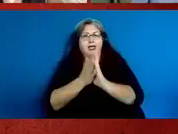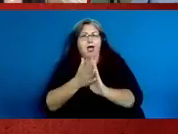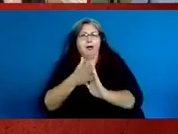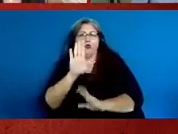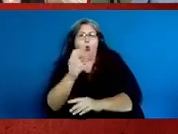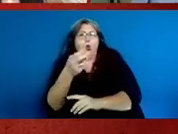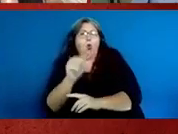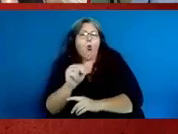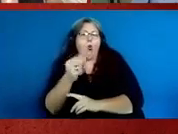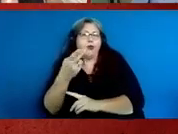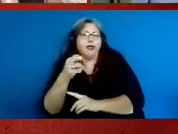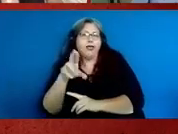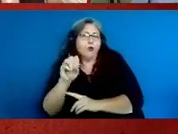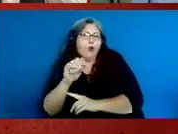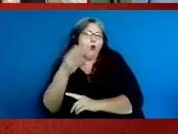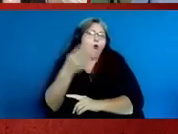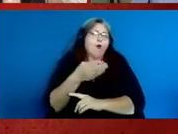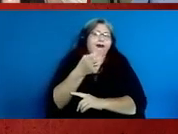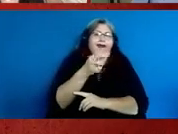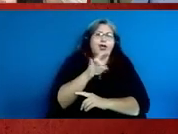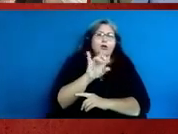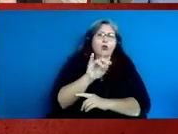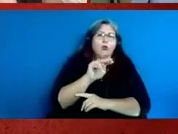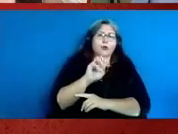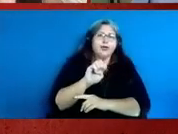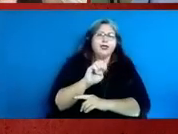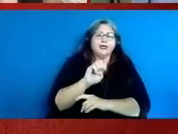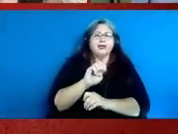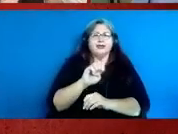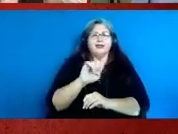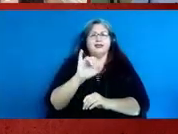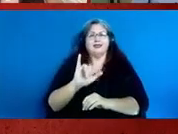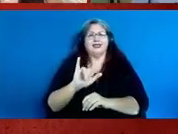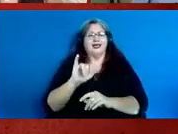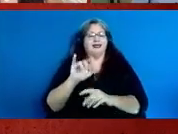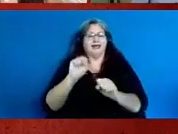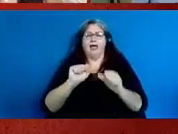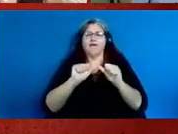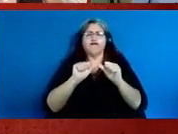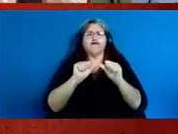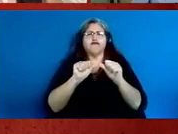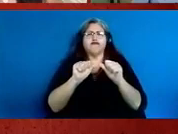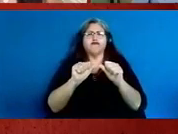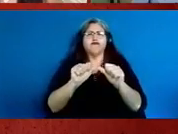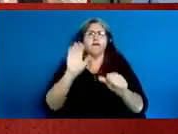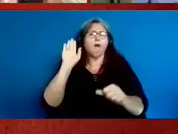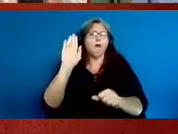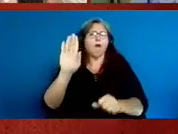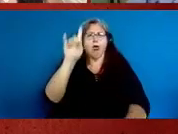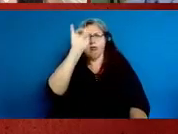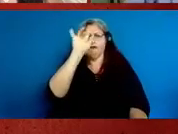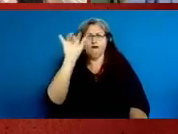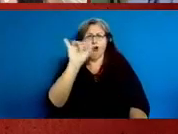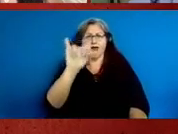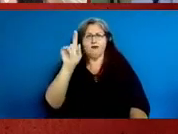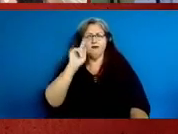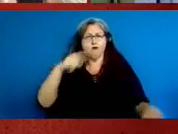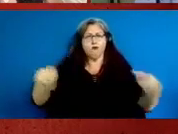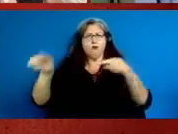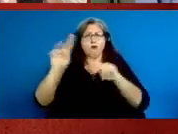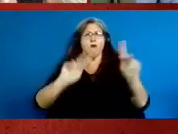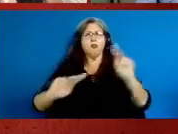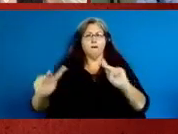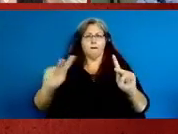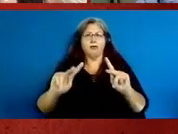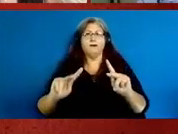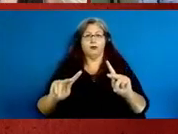story. And I think that's, you know, that's sort of like a forever story for everyone. Yeah,